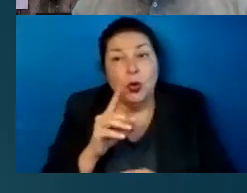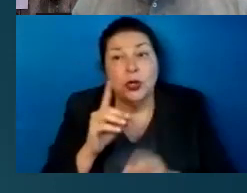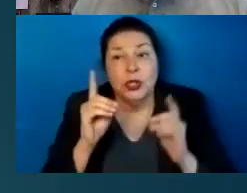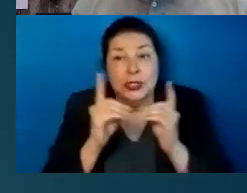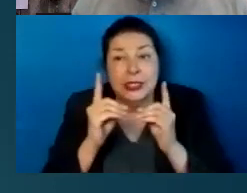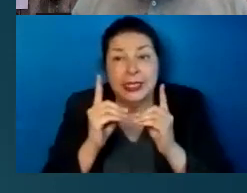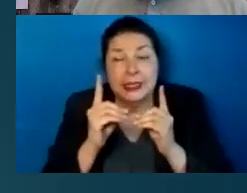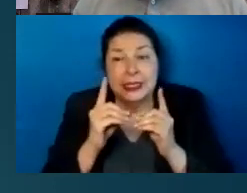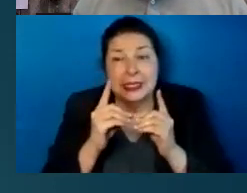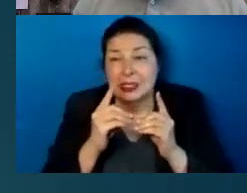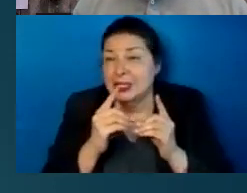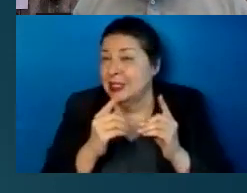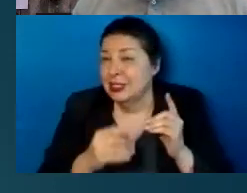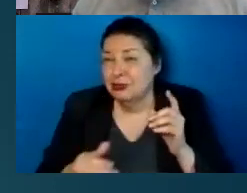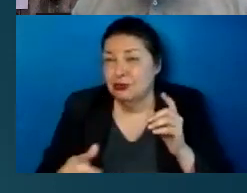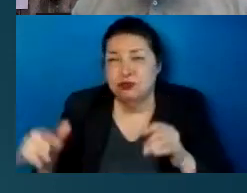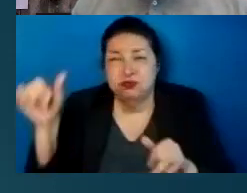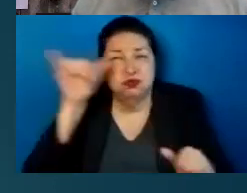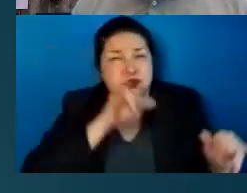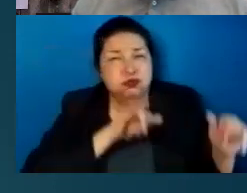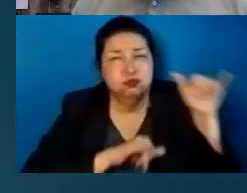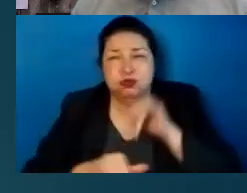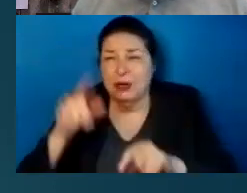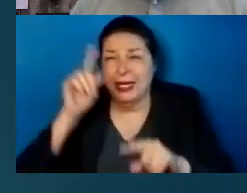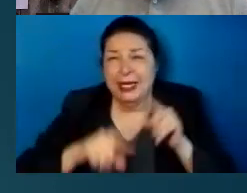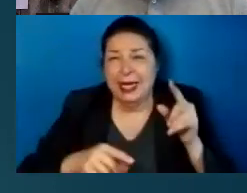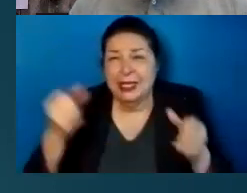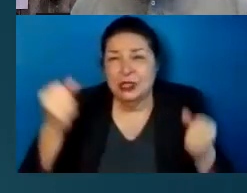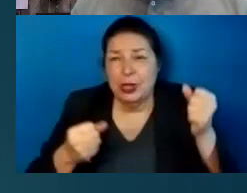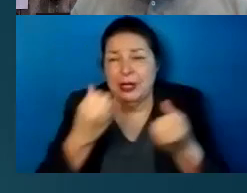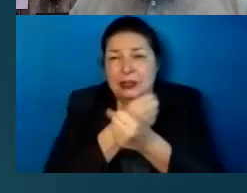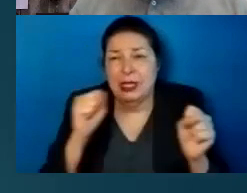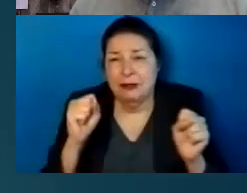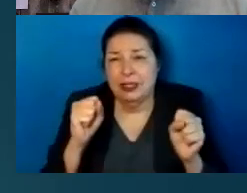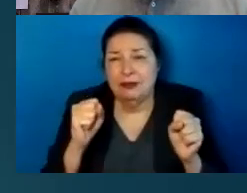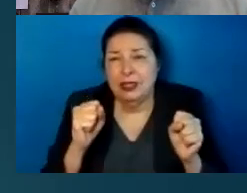to drive safely, in fact, we even said, if they're too